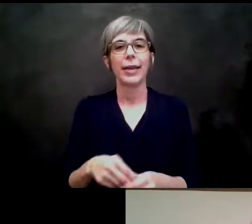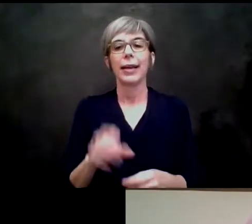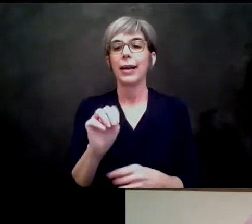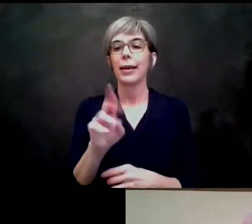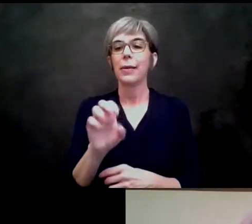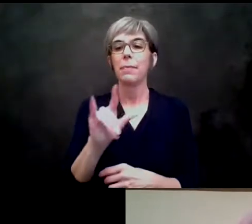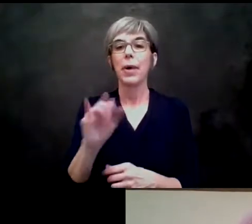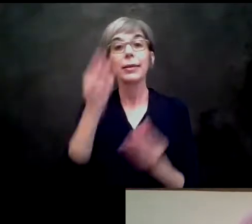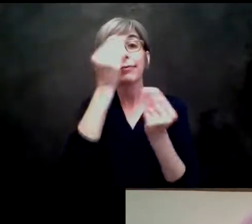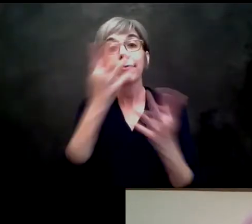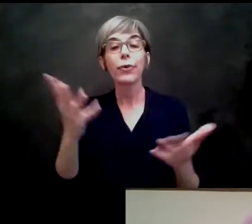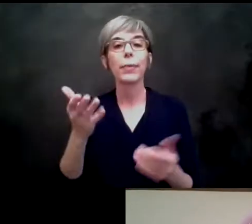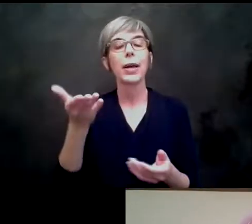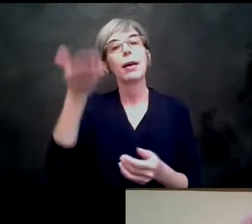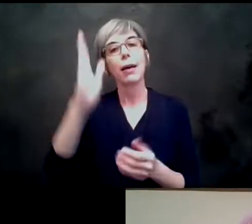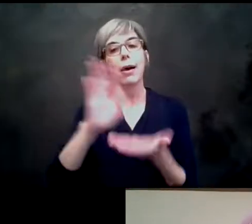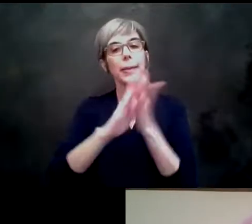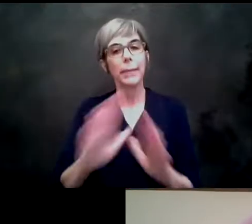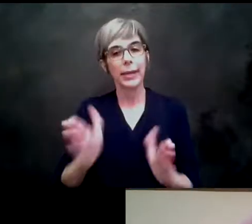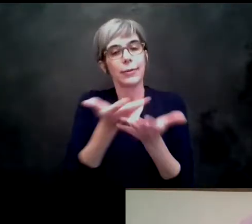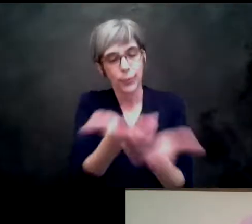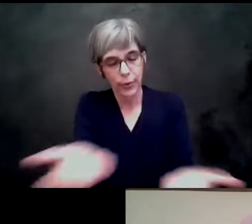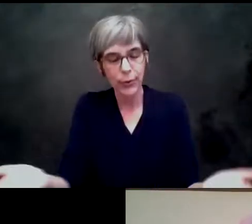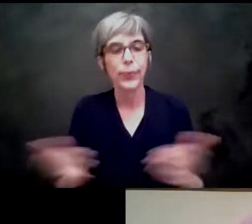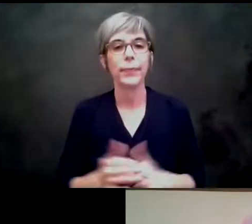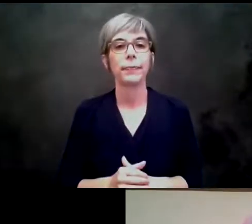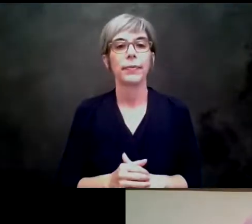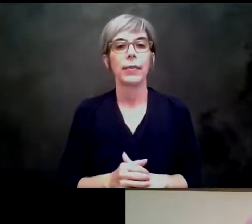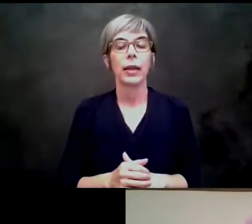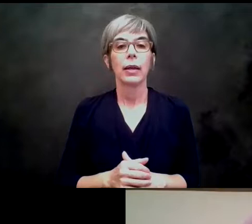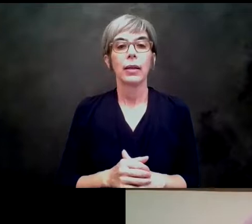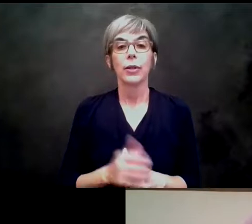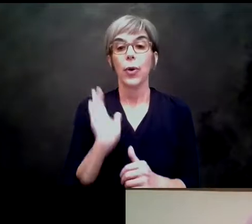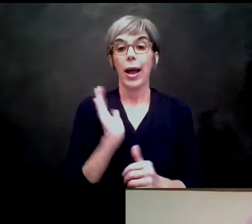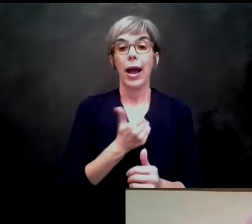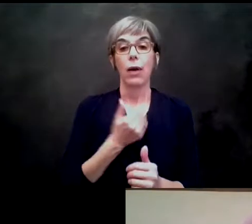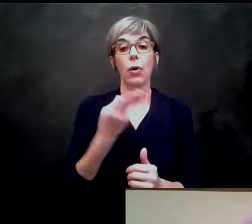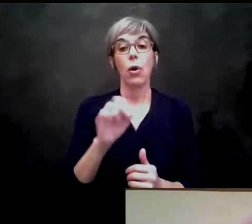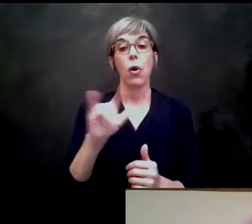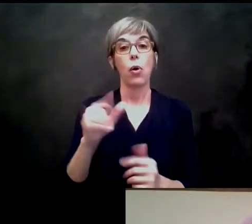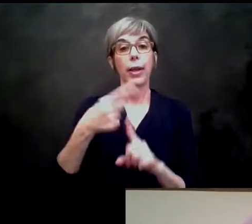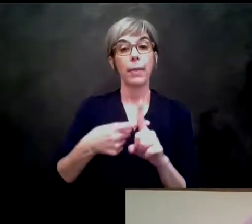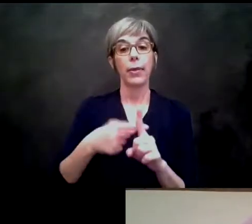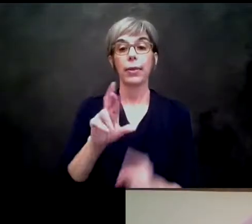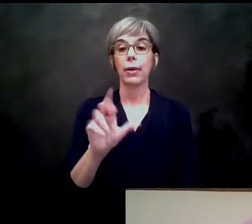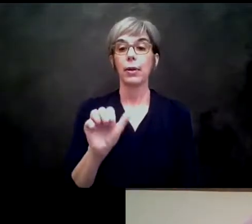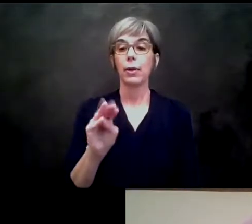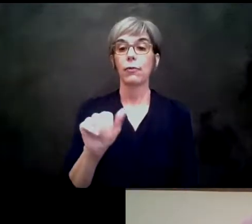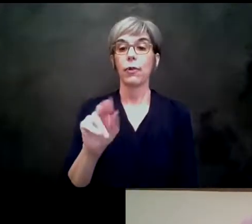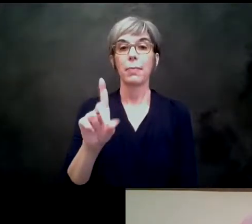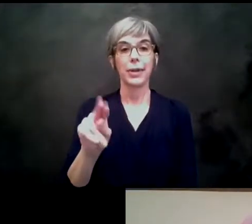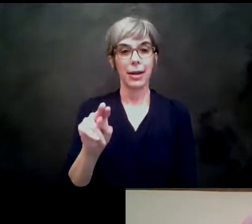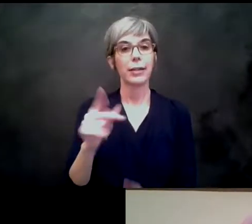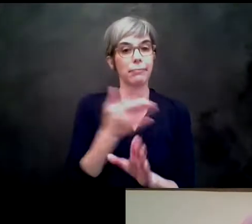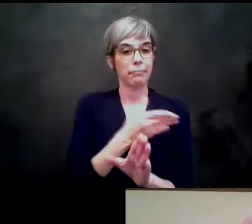peace of God be with you. We have just passed the midpoint of our holy month of Ramadan, in which